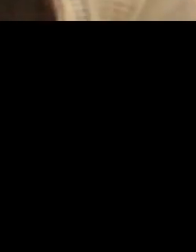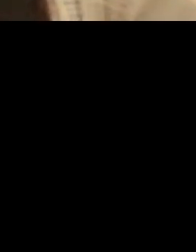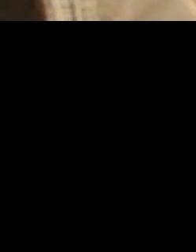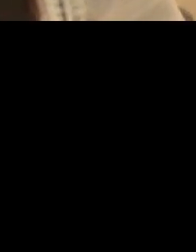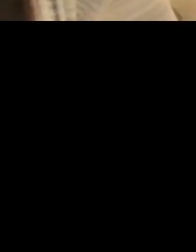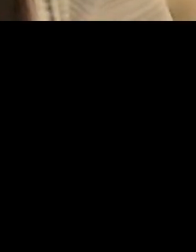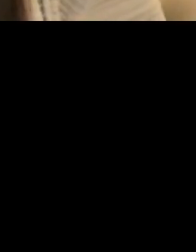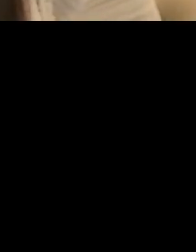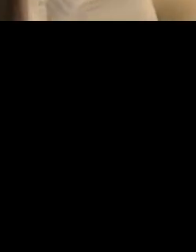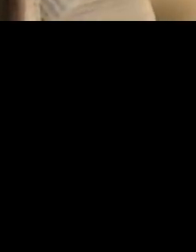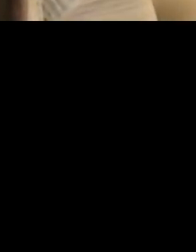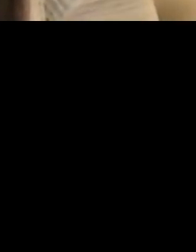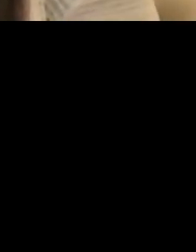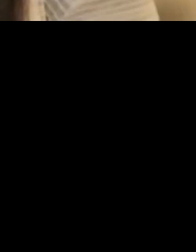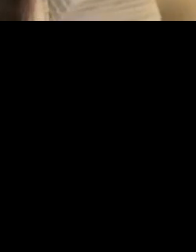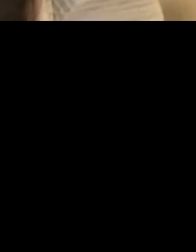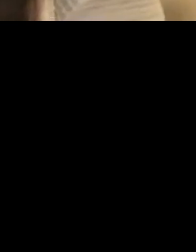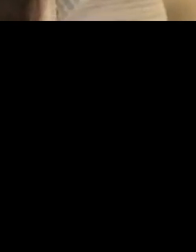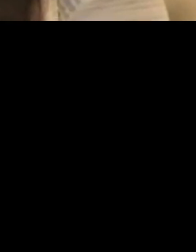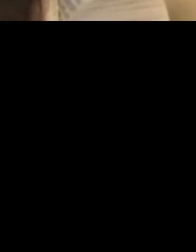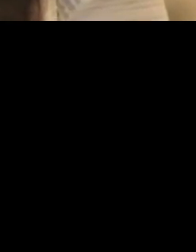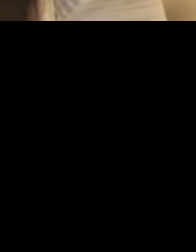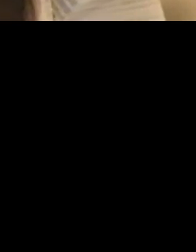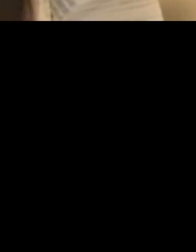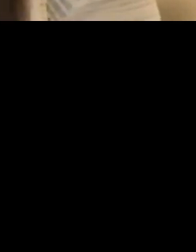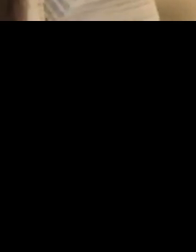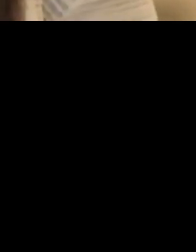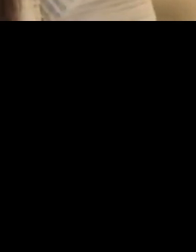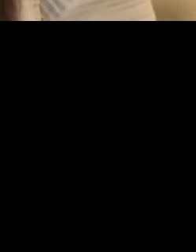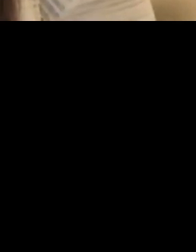funds would have to go through your school.